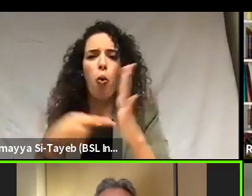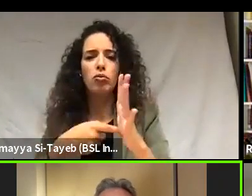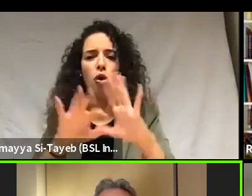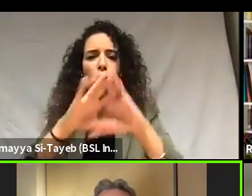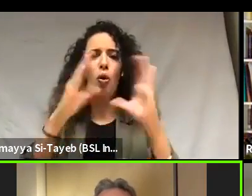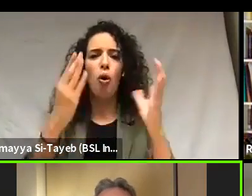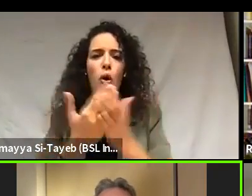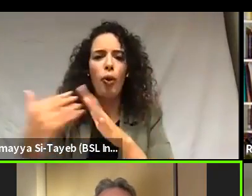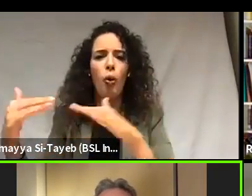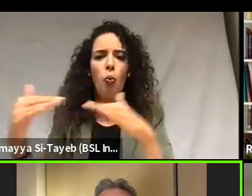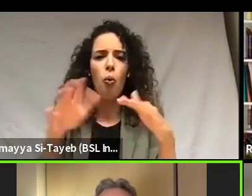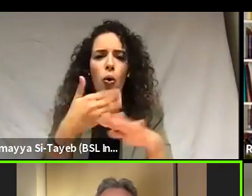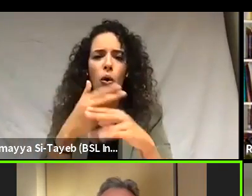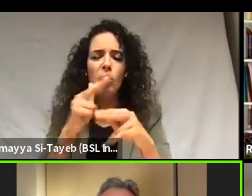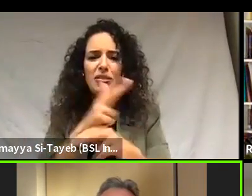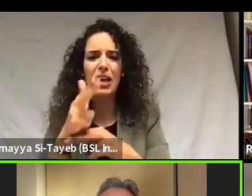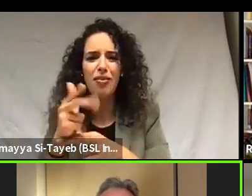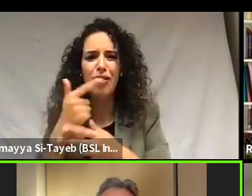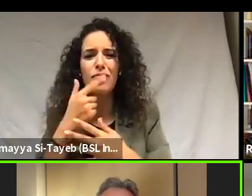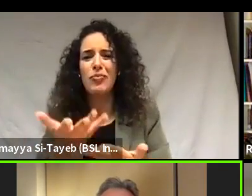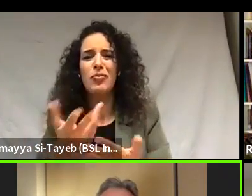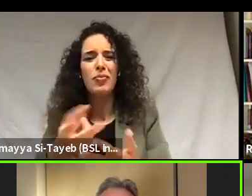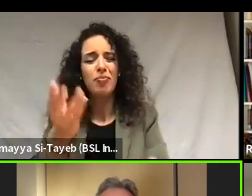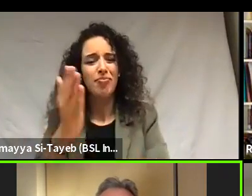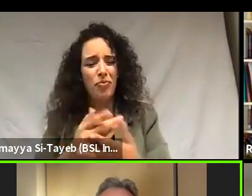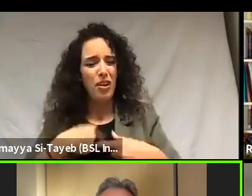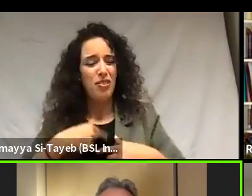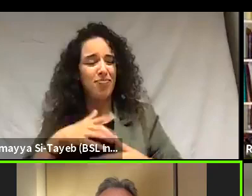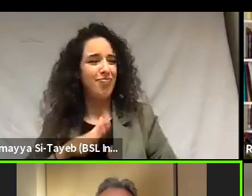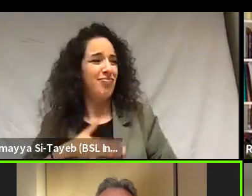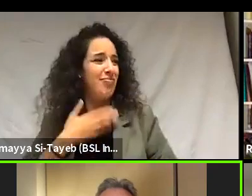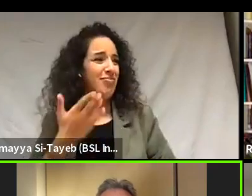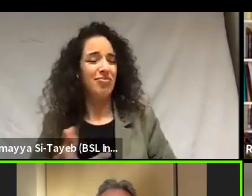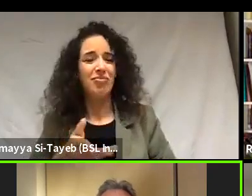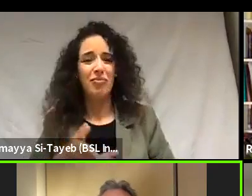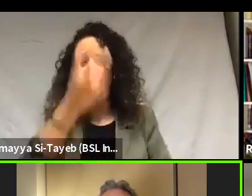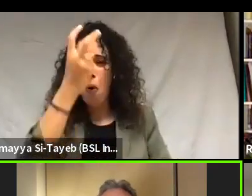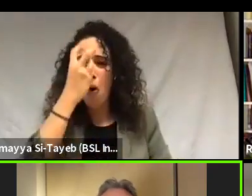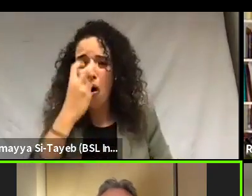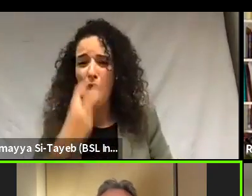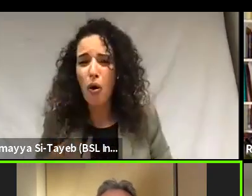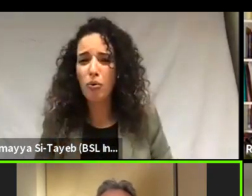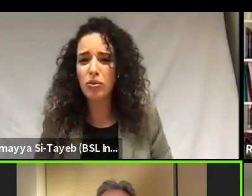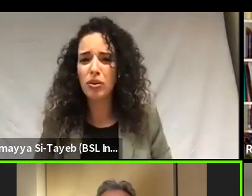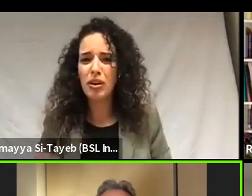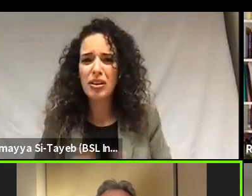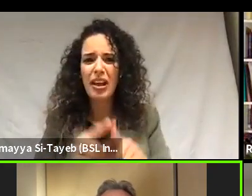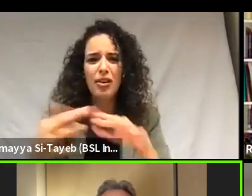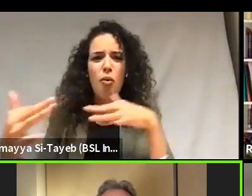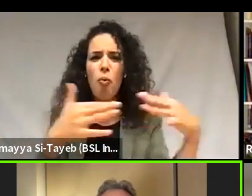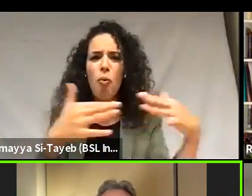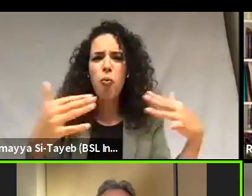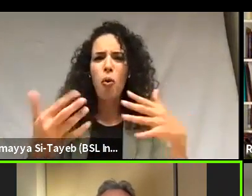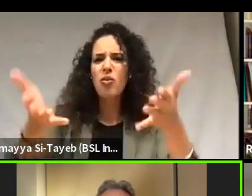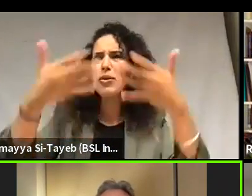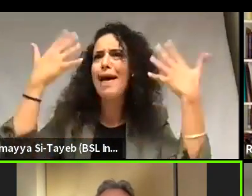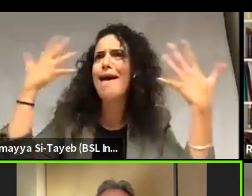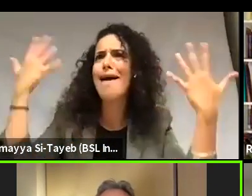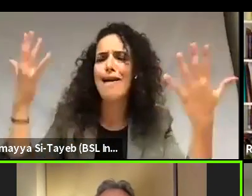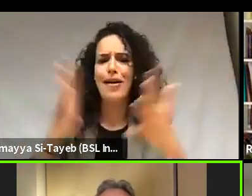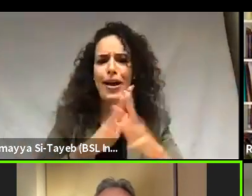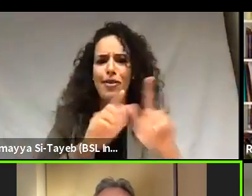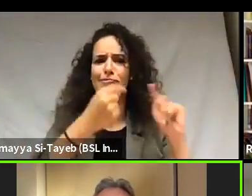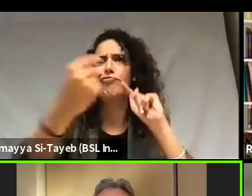outdated. I never liked it anyhow. I always refused to use that expression because it's like having a war on air. You can't have a war on a